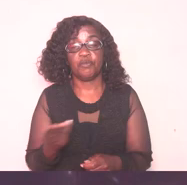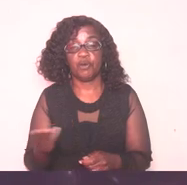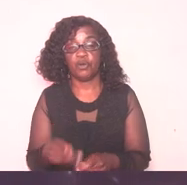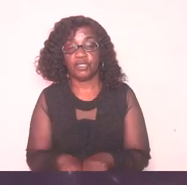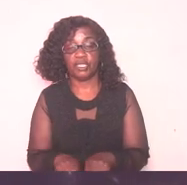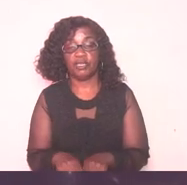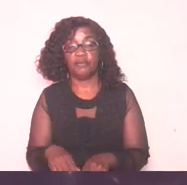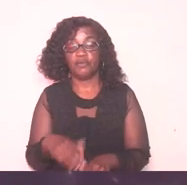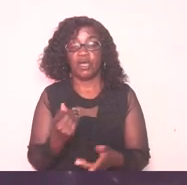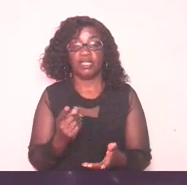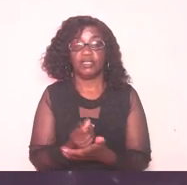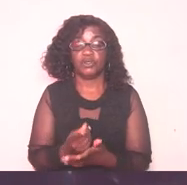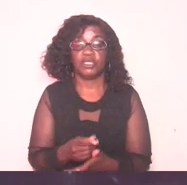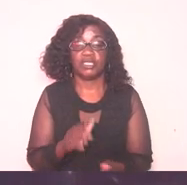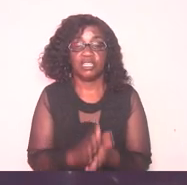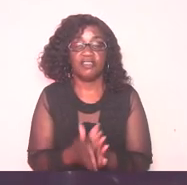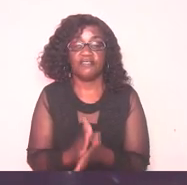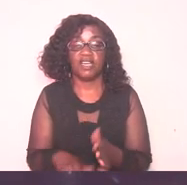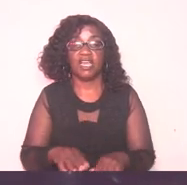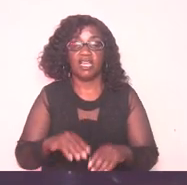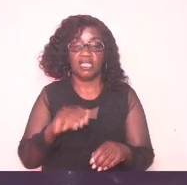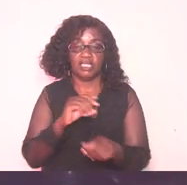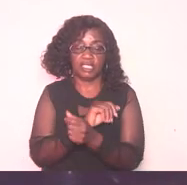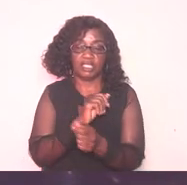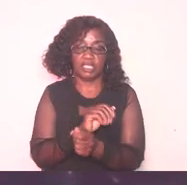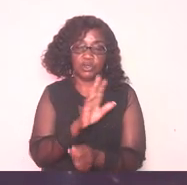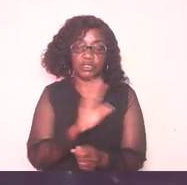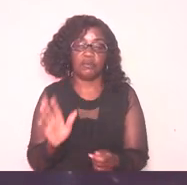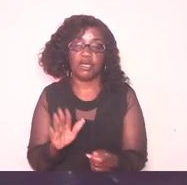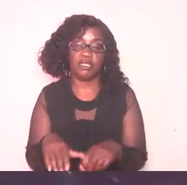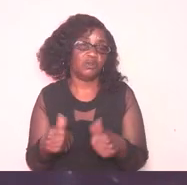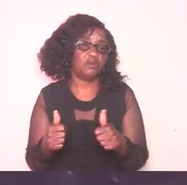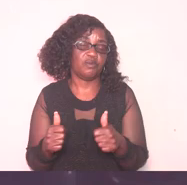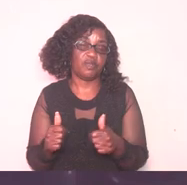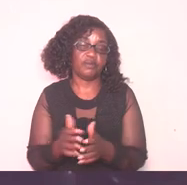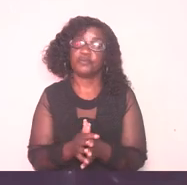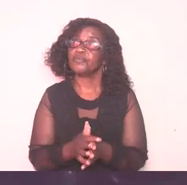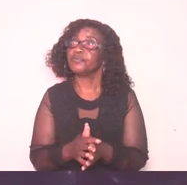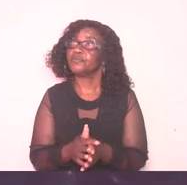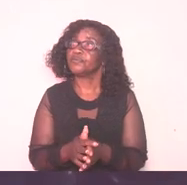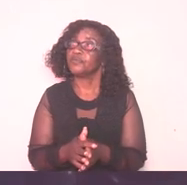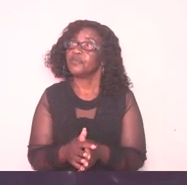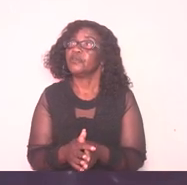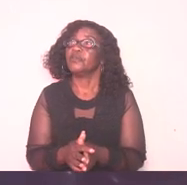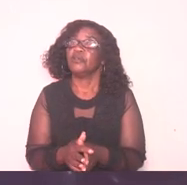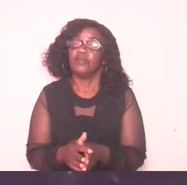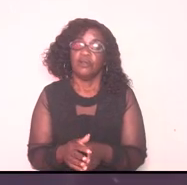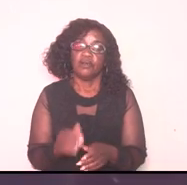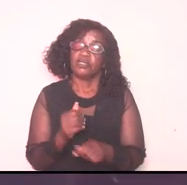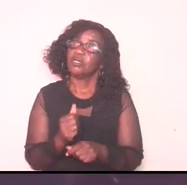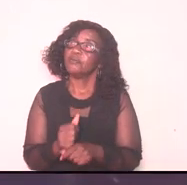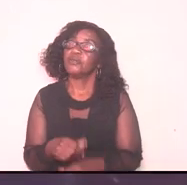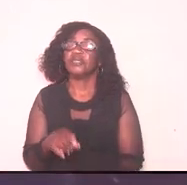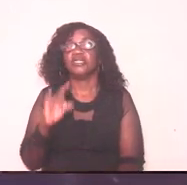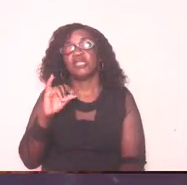Constitution, even though what they're doing is not harmful to anyone, at the end of the day, that is just tyranny. There's an example of this we see through the Holocaust.